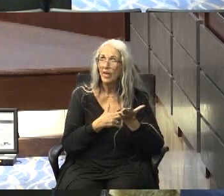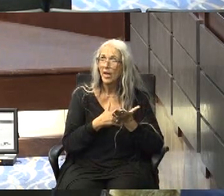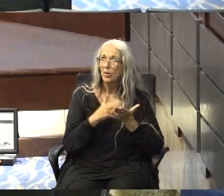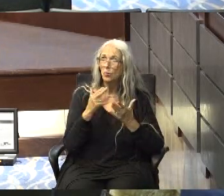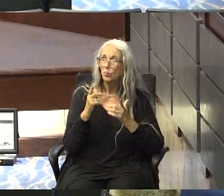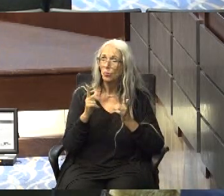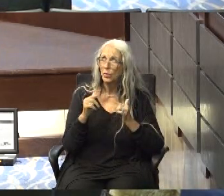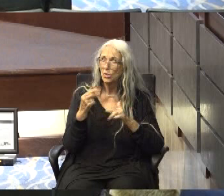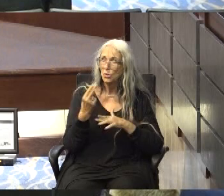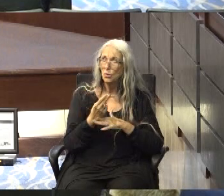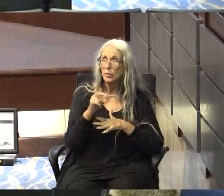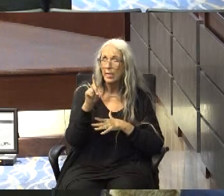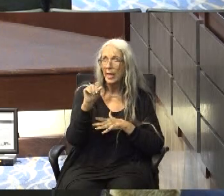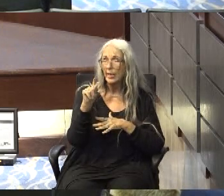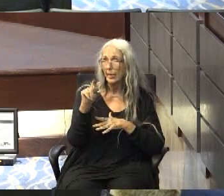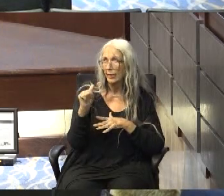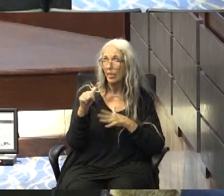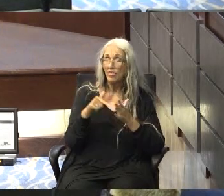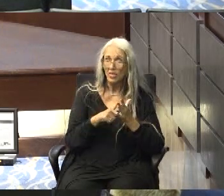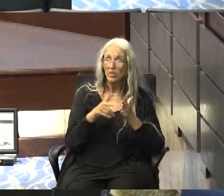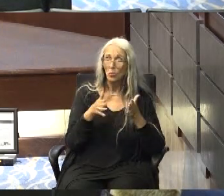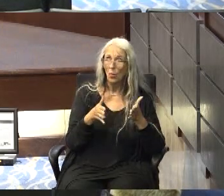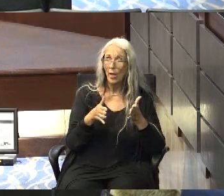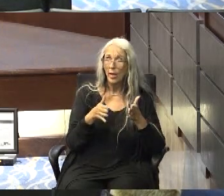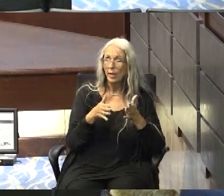using data in this way.